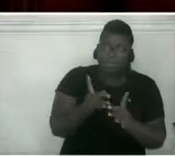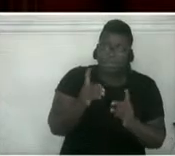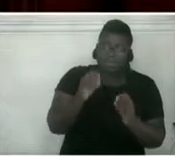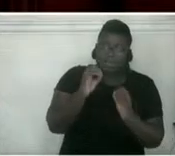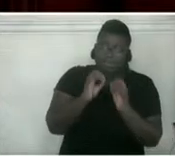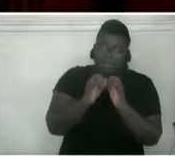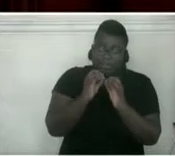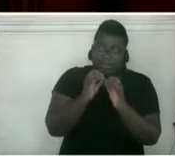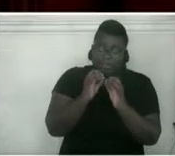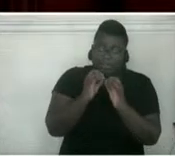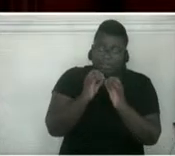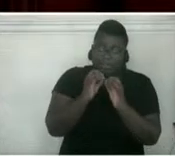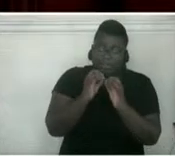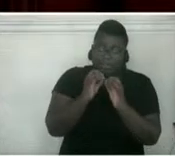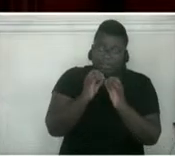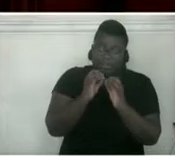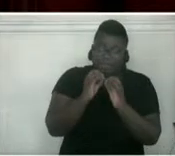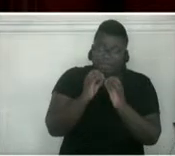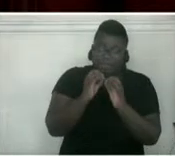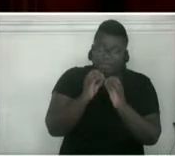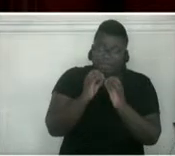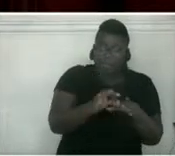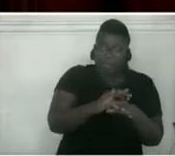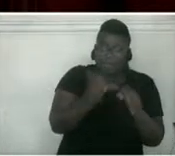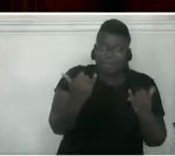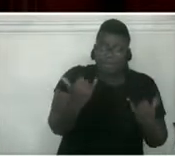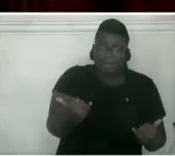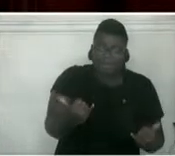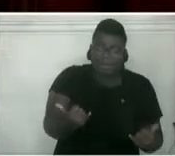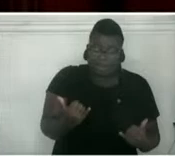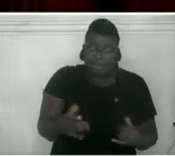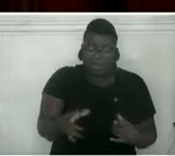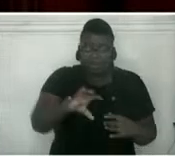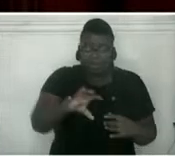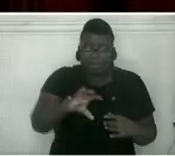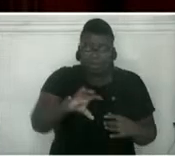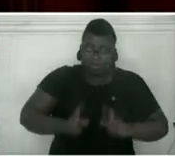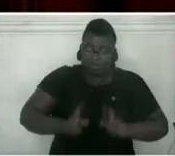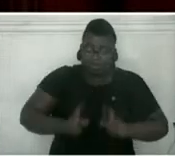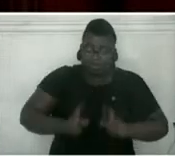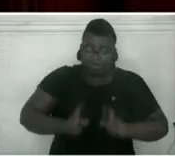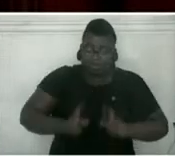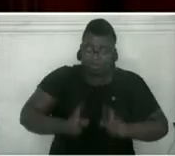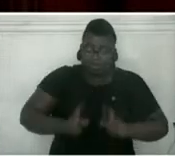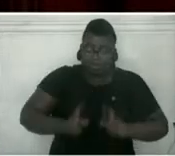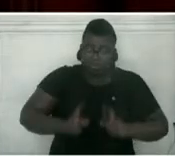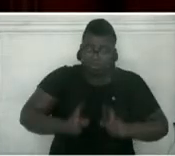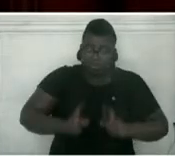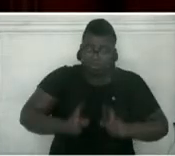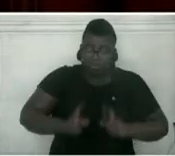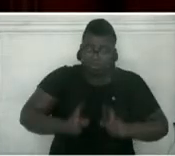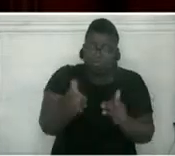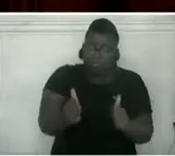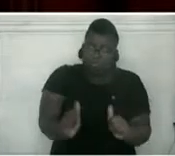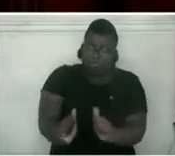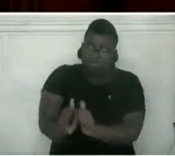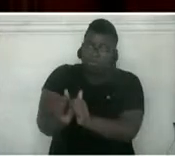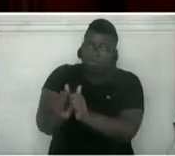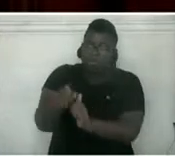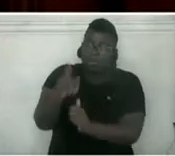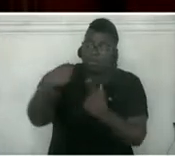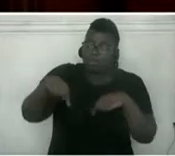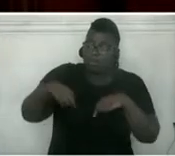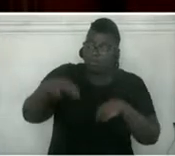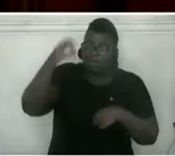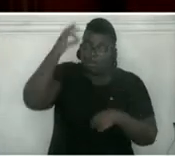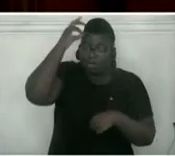reconstruction and recovery plan, the province will fast-track infrastructure development. In line with this, our